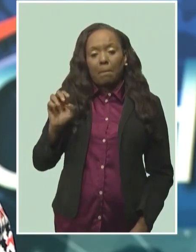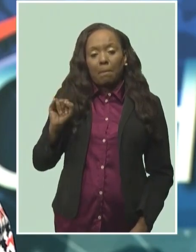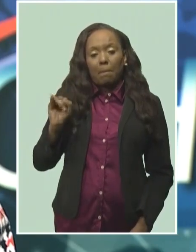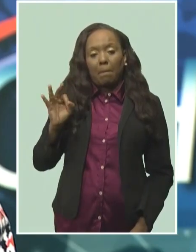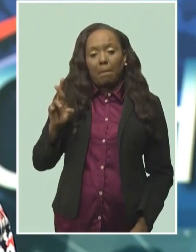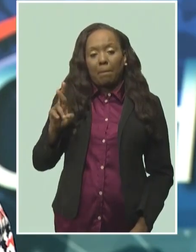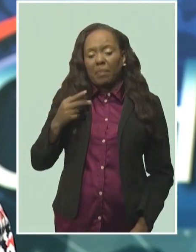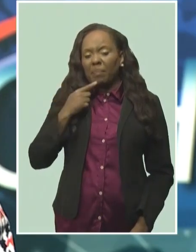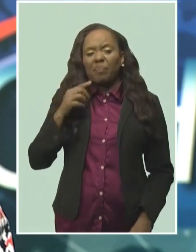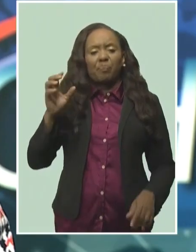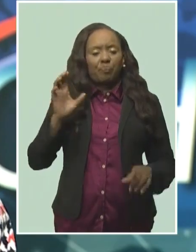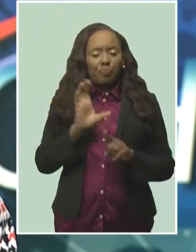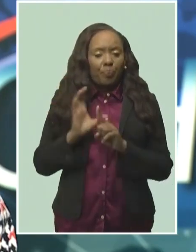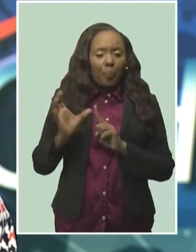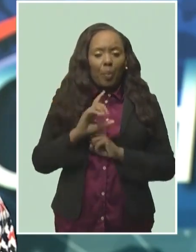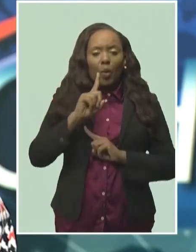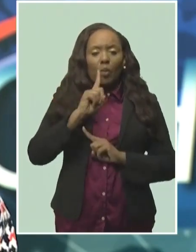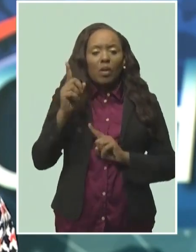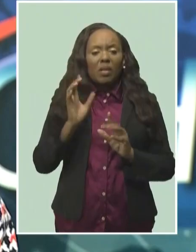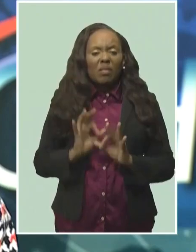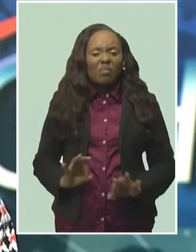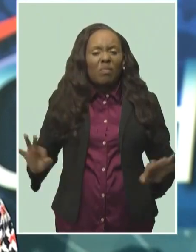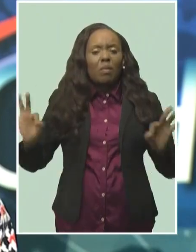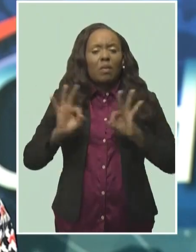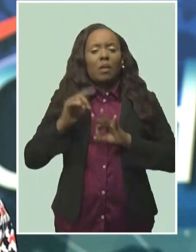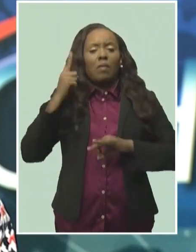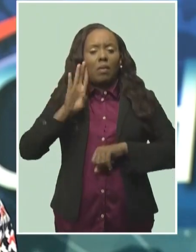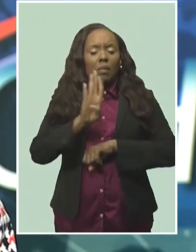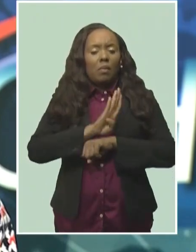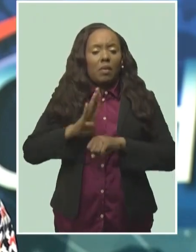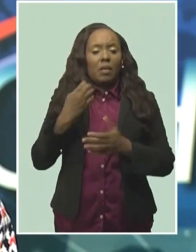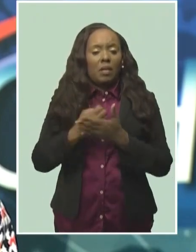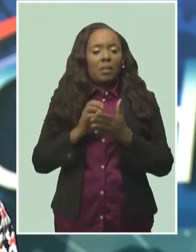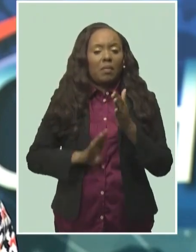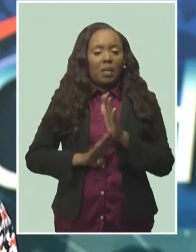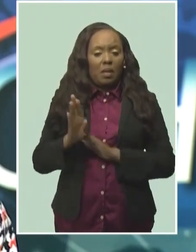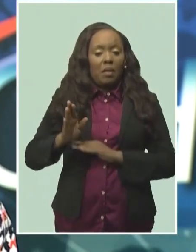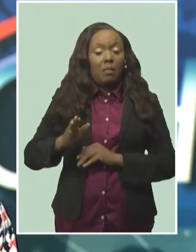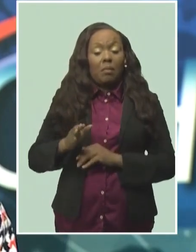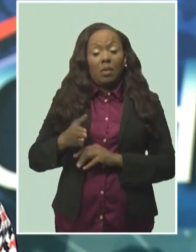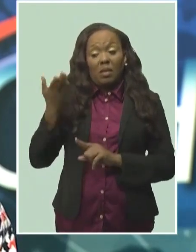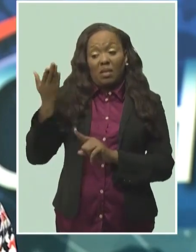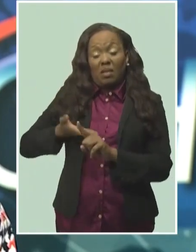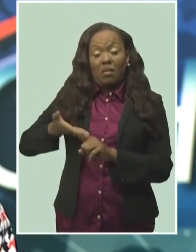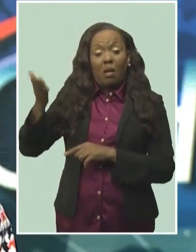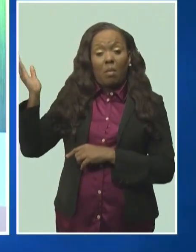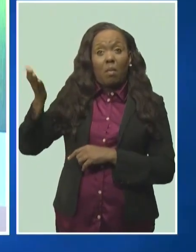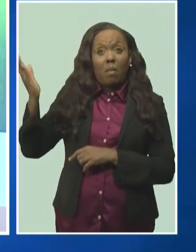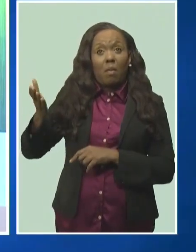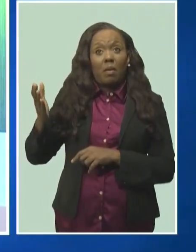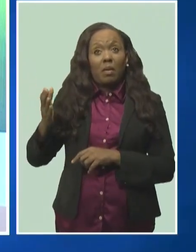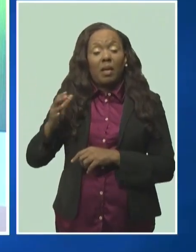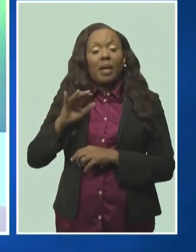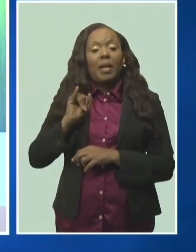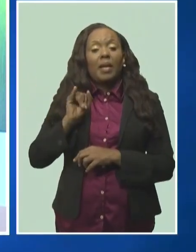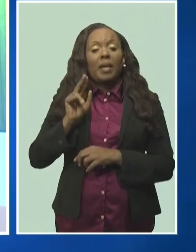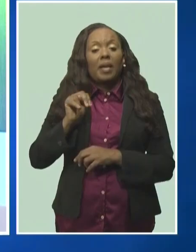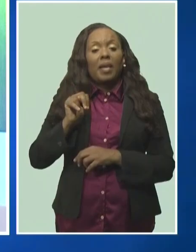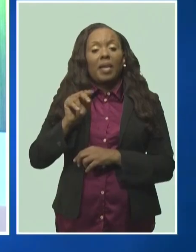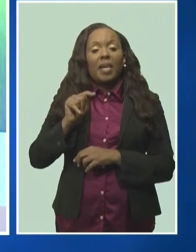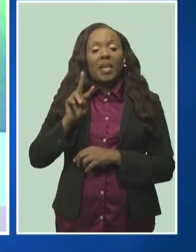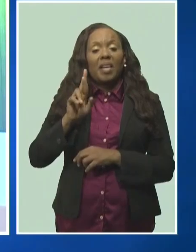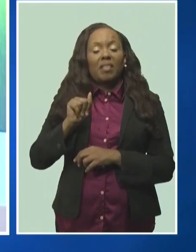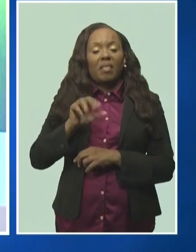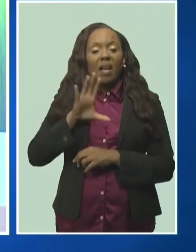Barbados' economic development. She was speaking at the Intra-African Trade Fair. In the last decade to